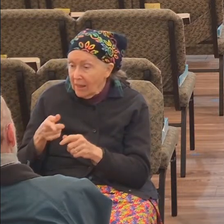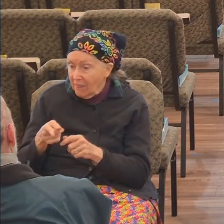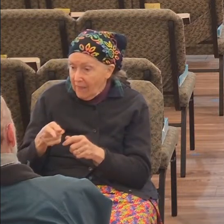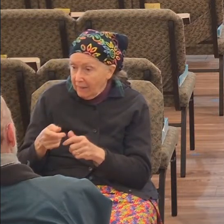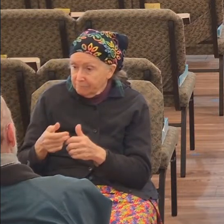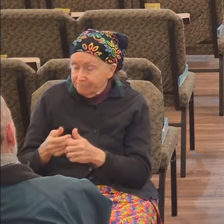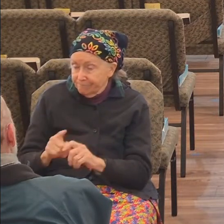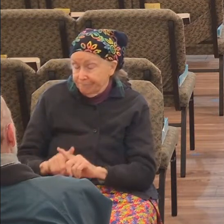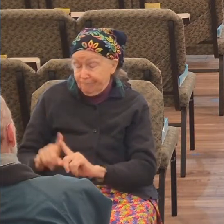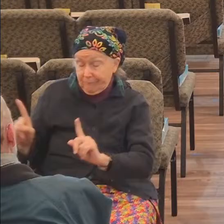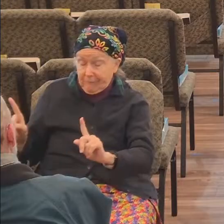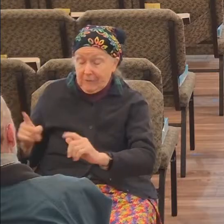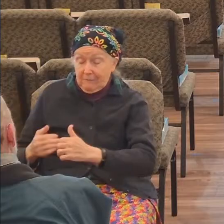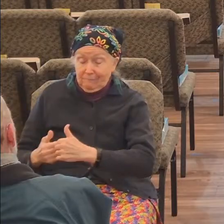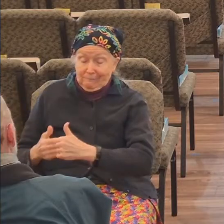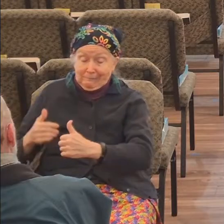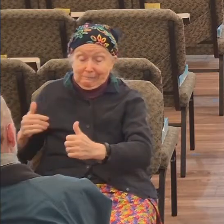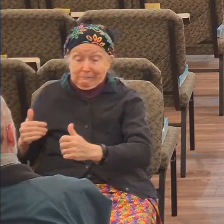Okay.